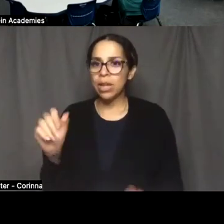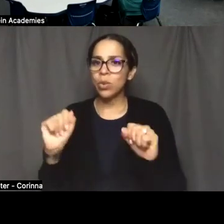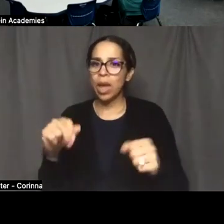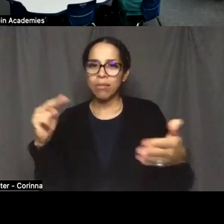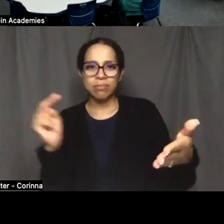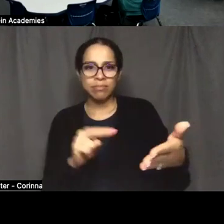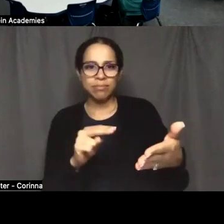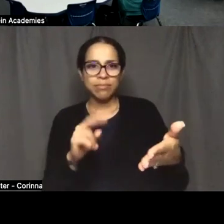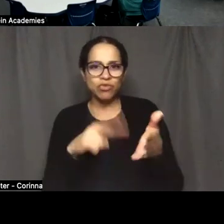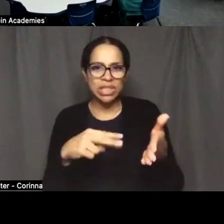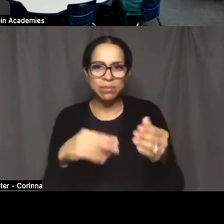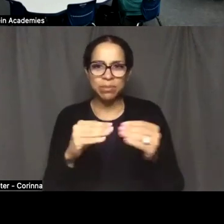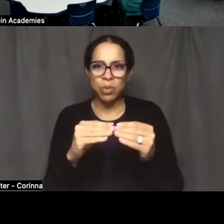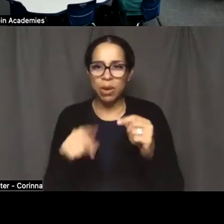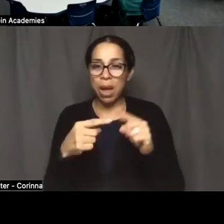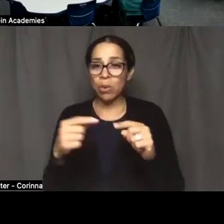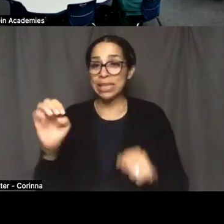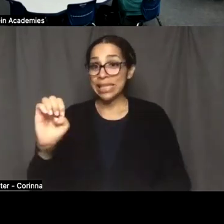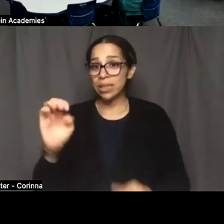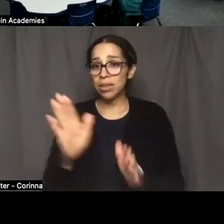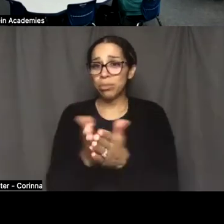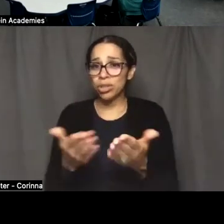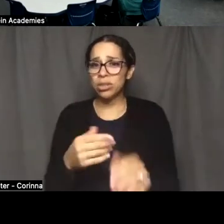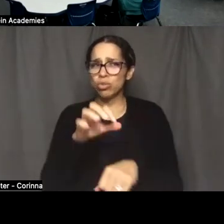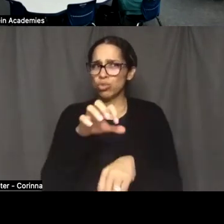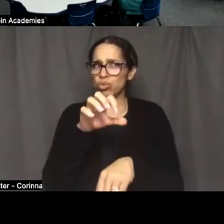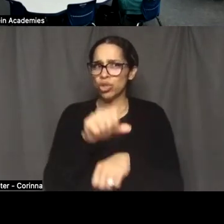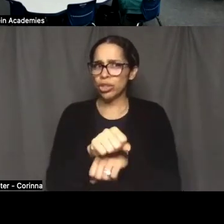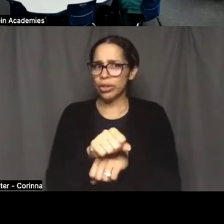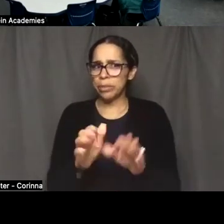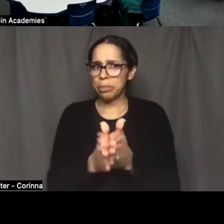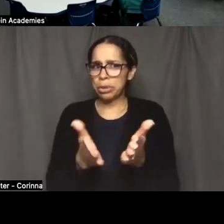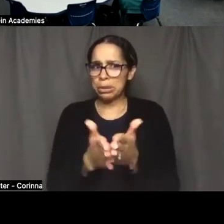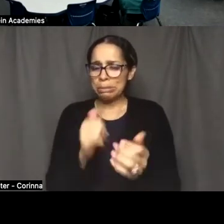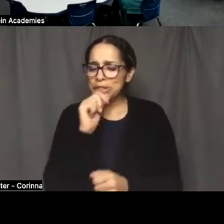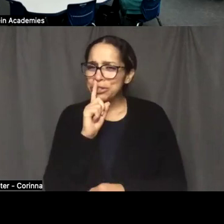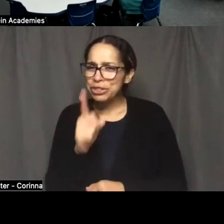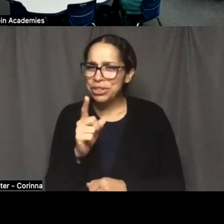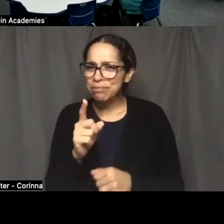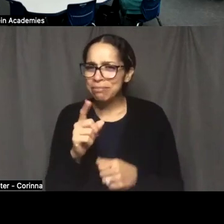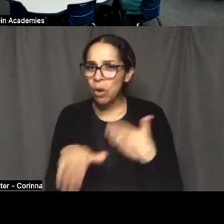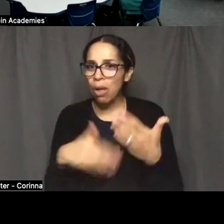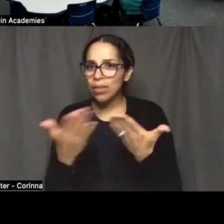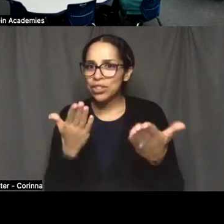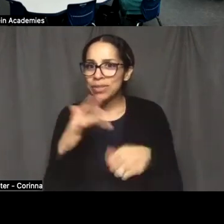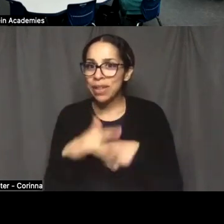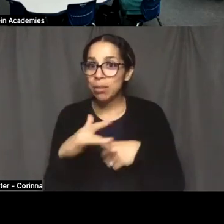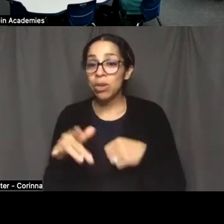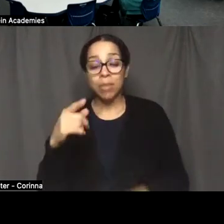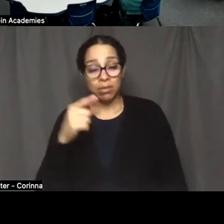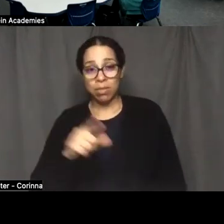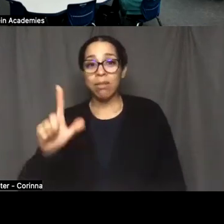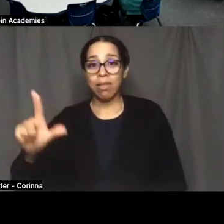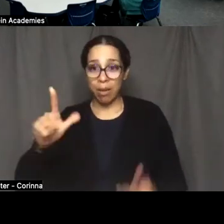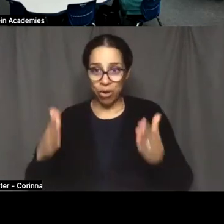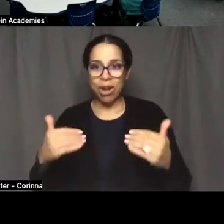think you can reserve books. I don't even know everything you can do on the library website, but she has a ton of other resources too. So just know that it's